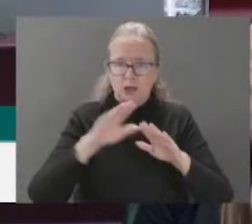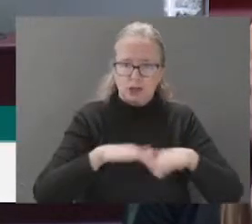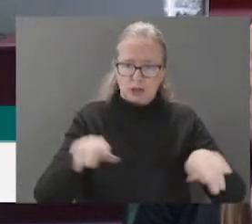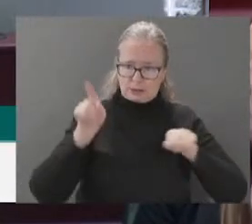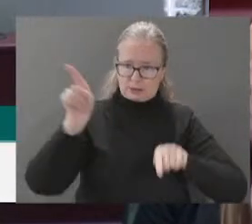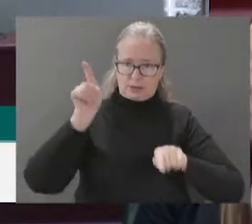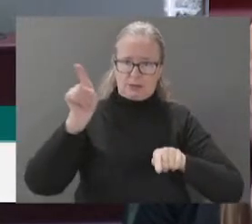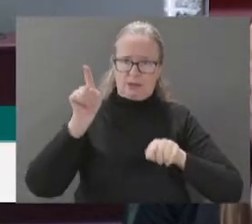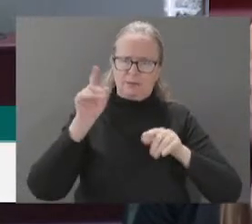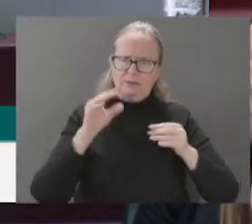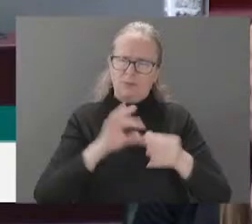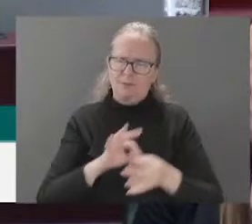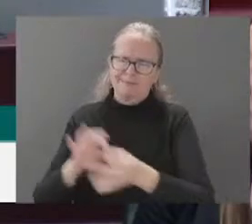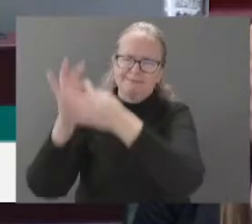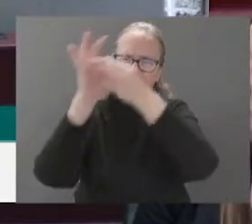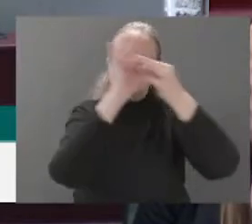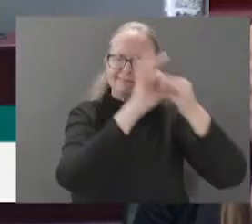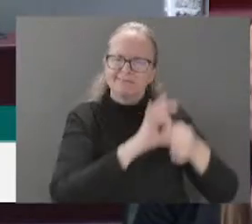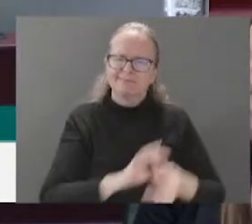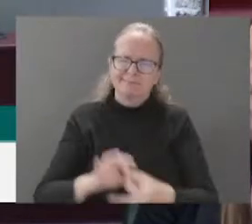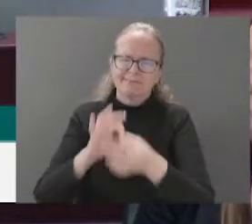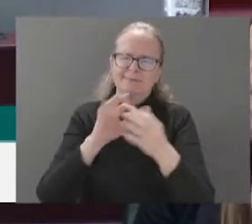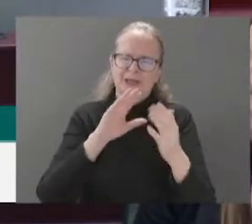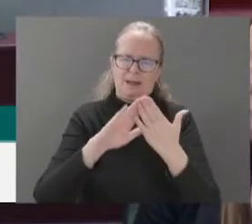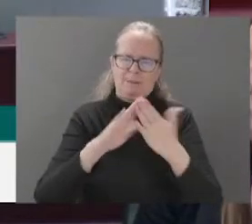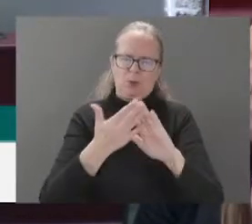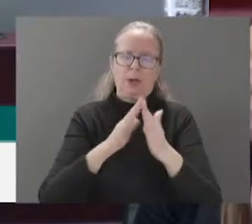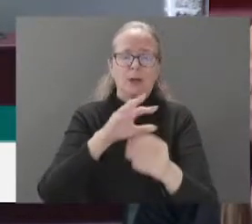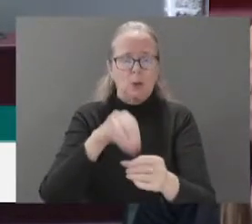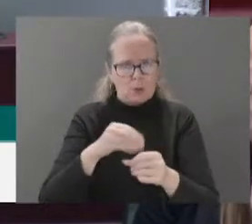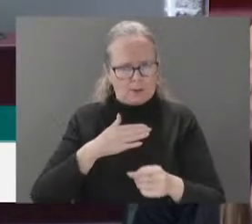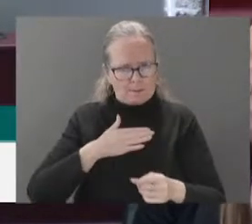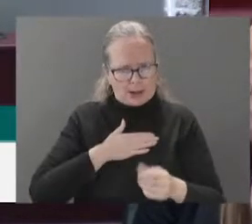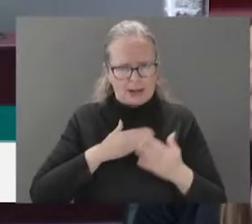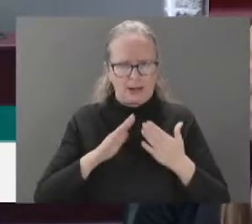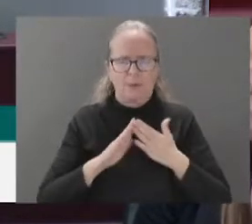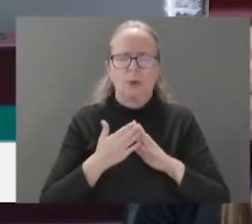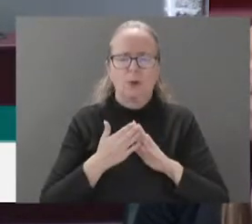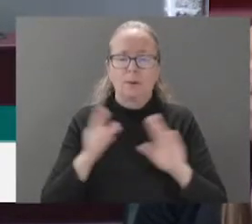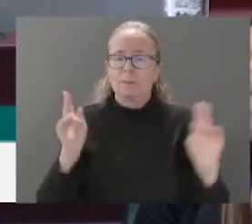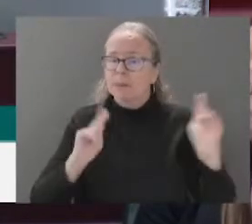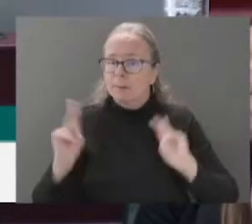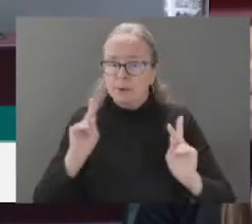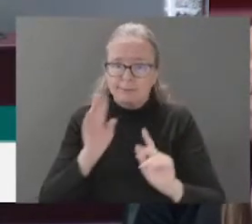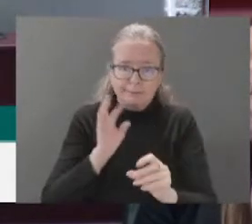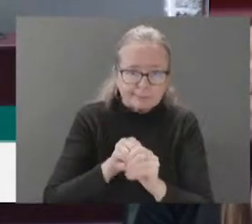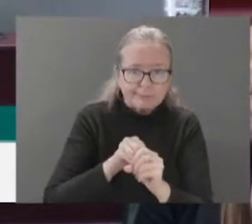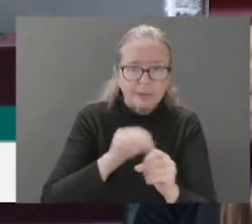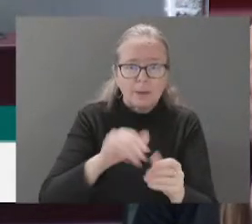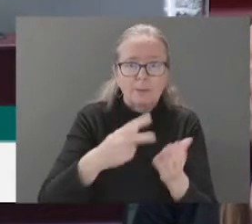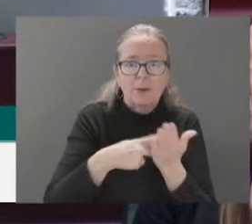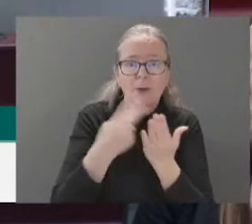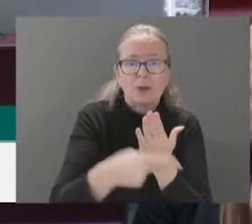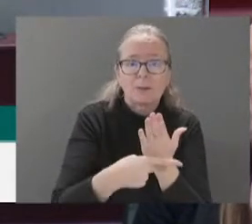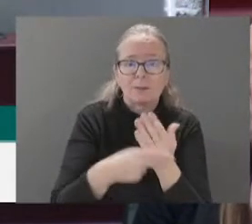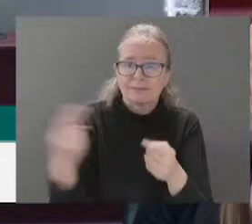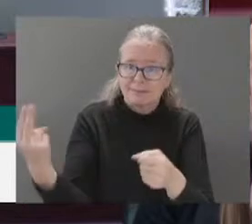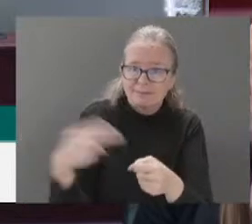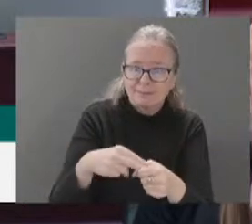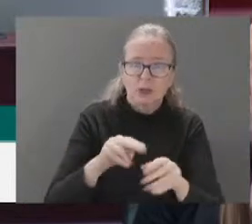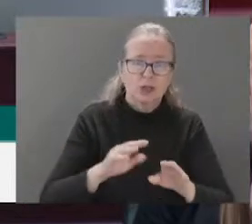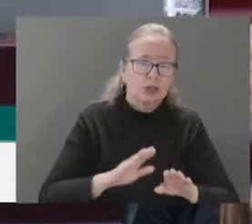our members by participating in these programs individuals and seniors are able to form meaningful connections with their